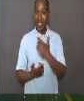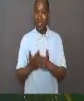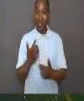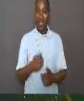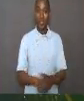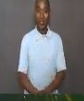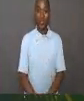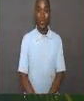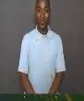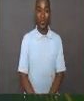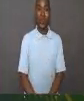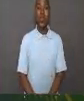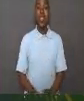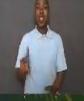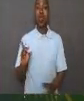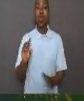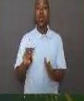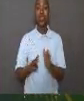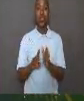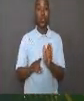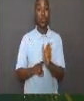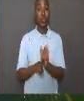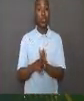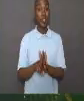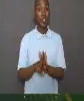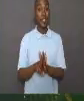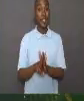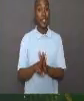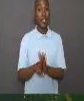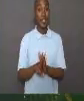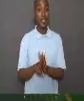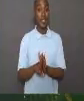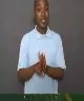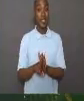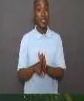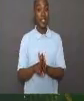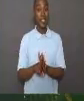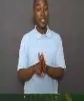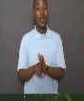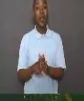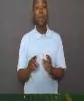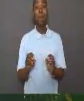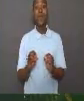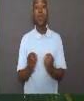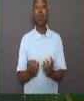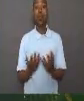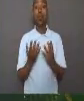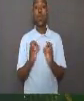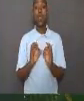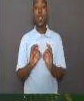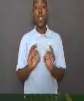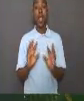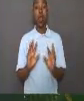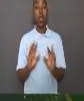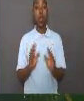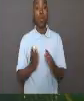often, tapeworms are contracted by eating undercooked or